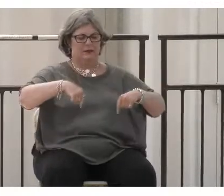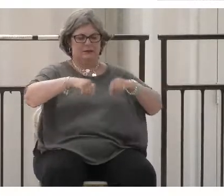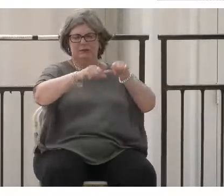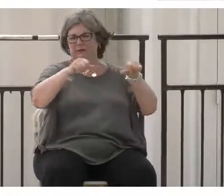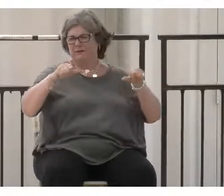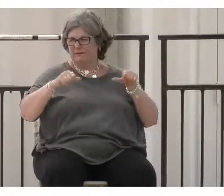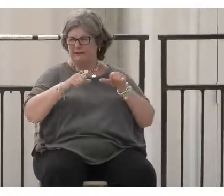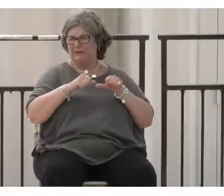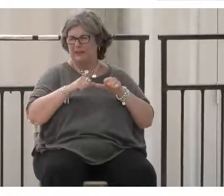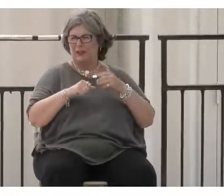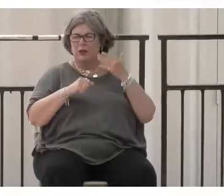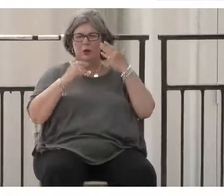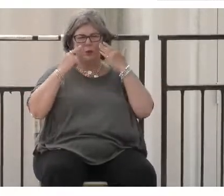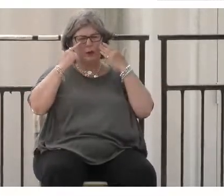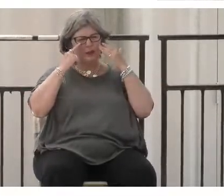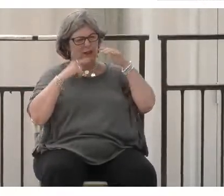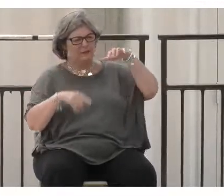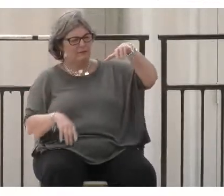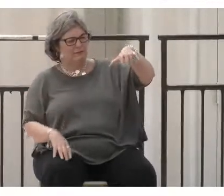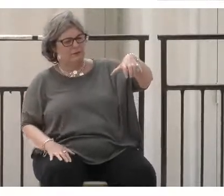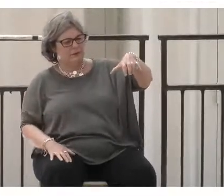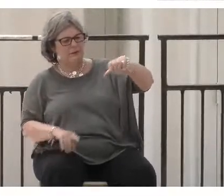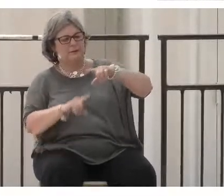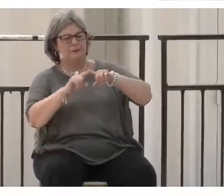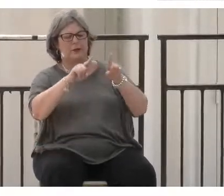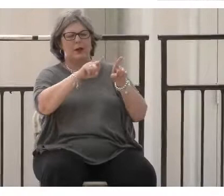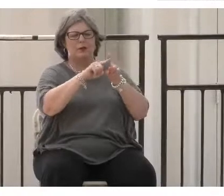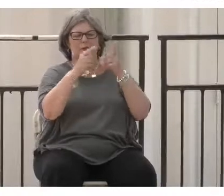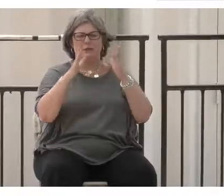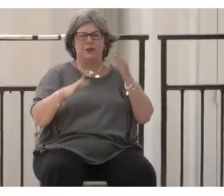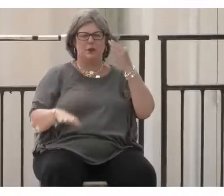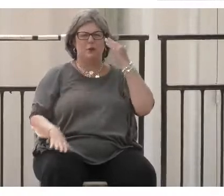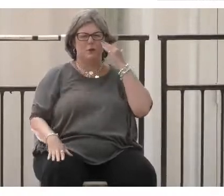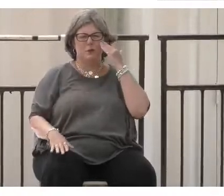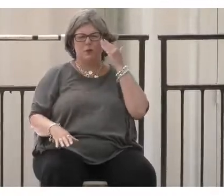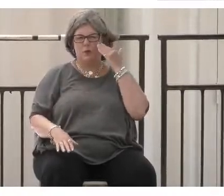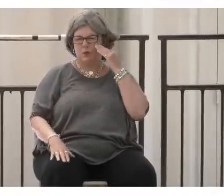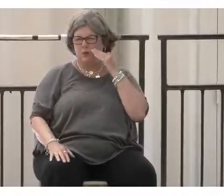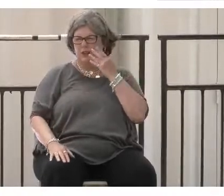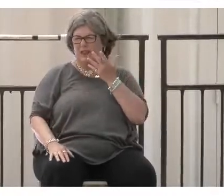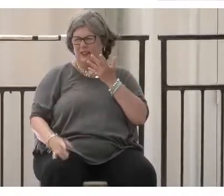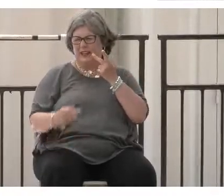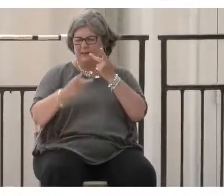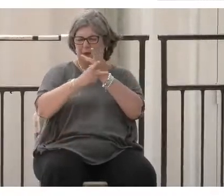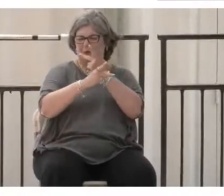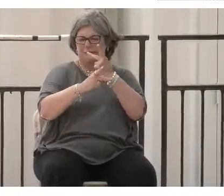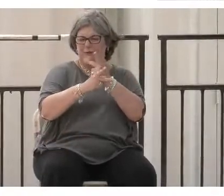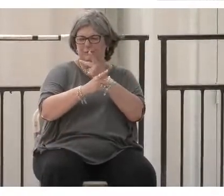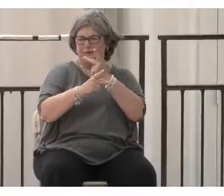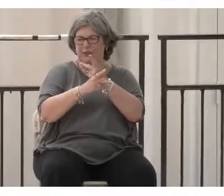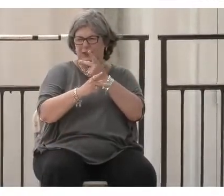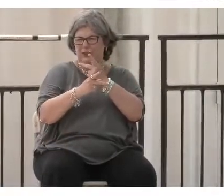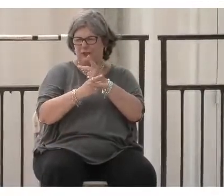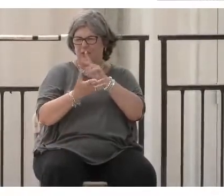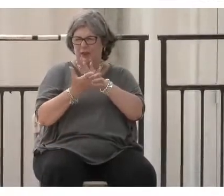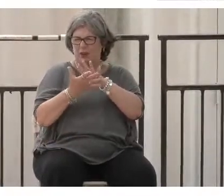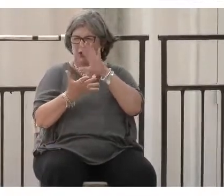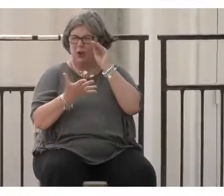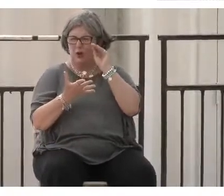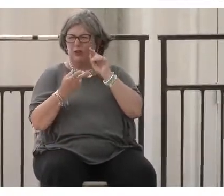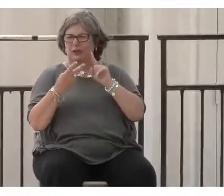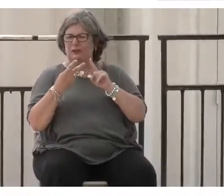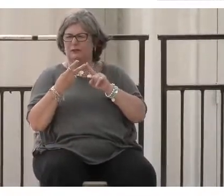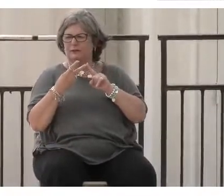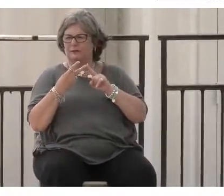know how it exists in its physicality, but we immersed ourselves in it through virtually